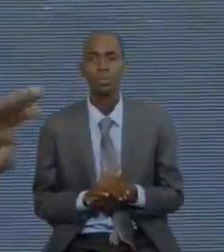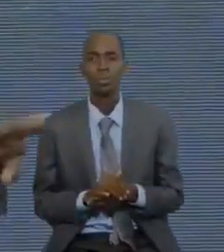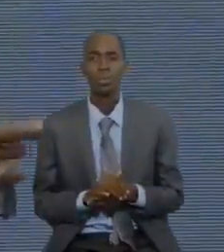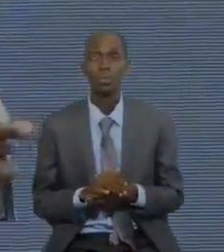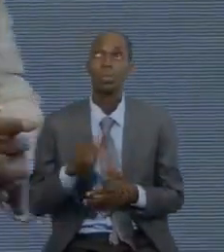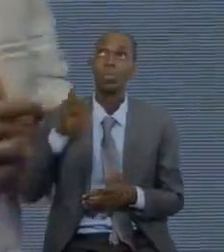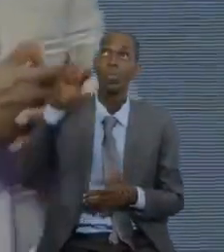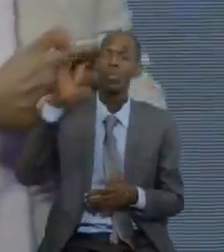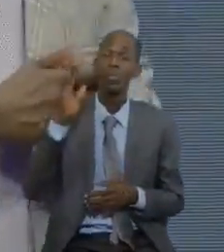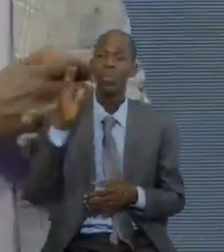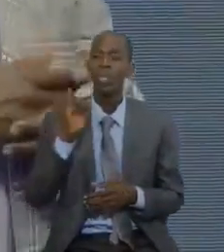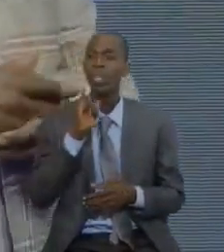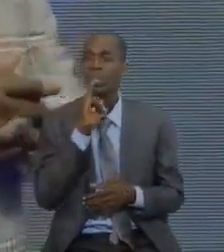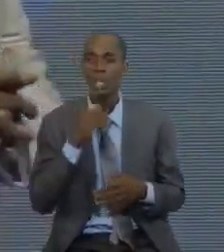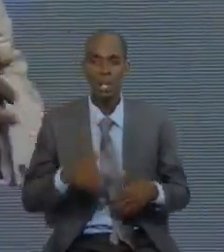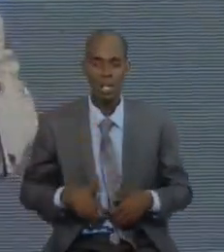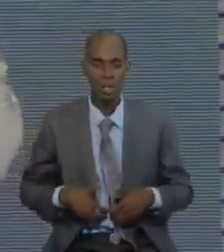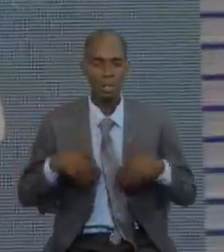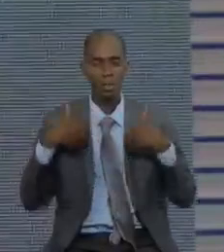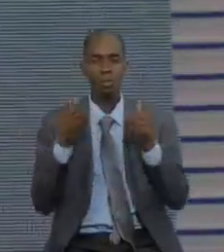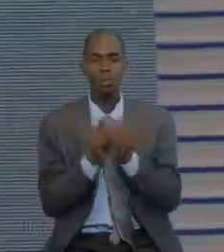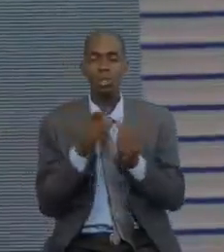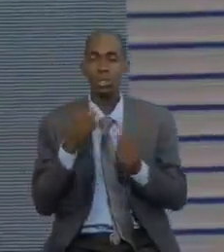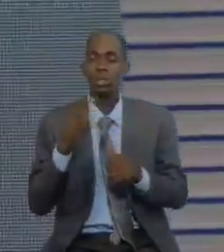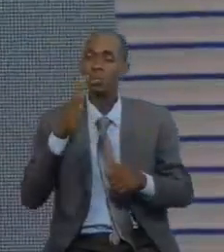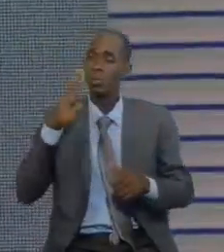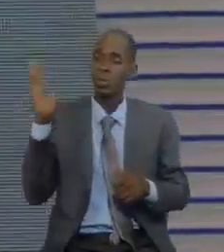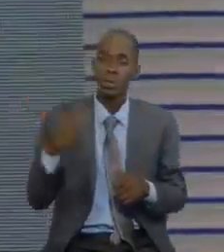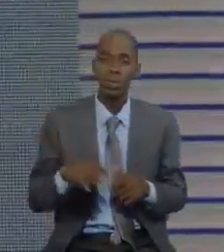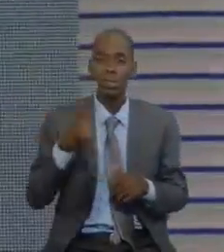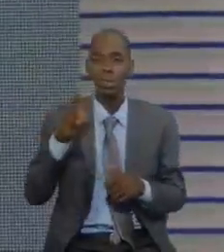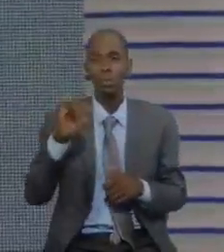God is angry with the wicked every day.